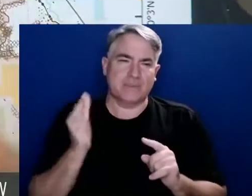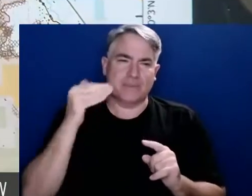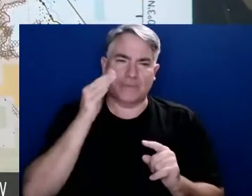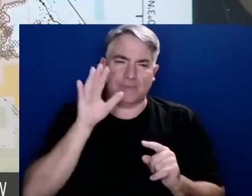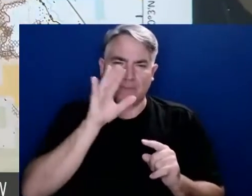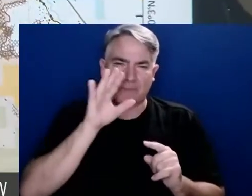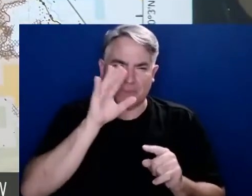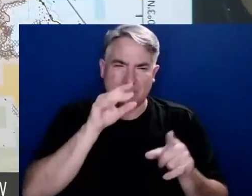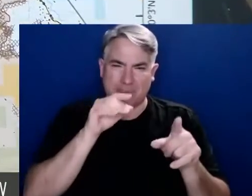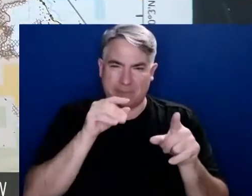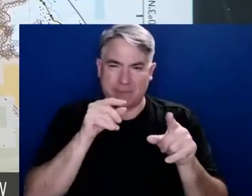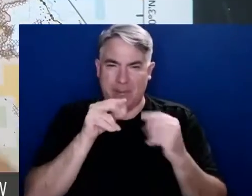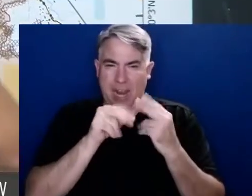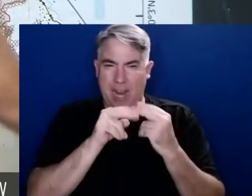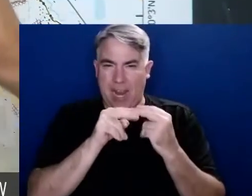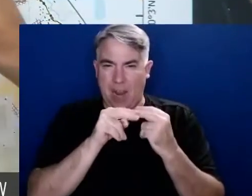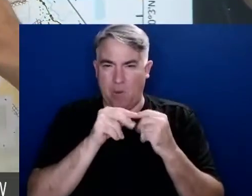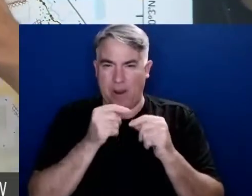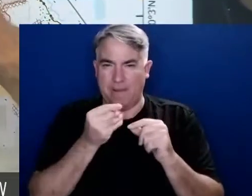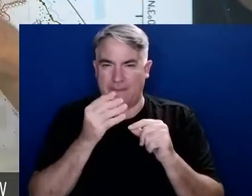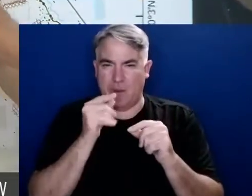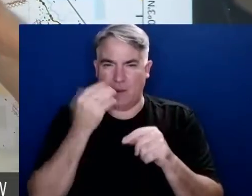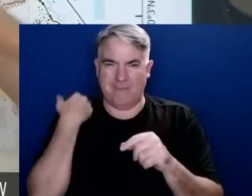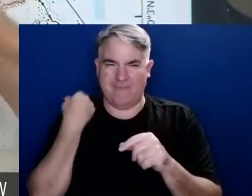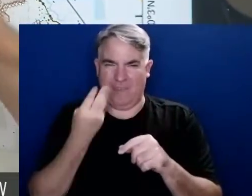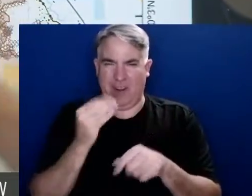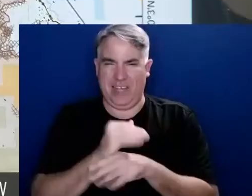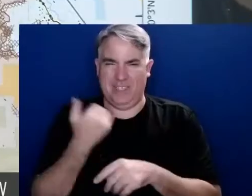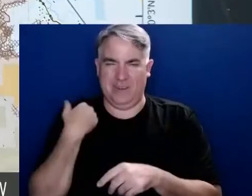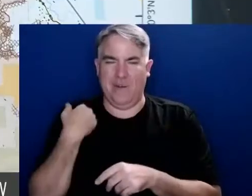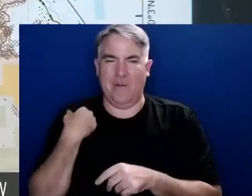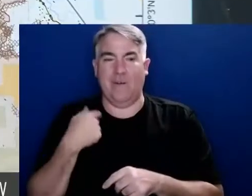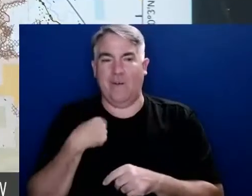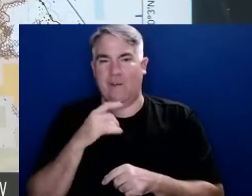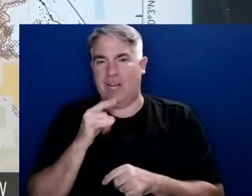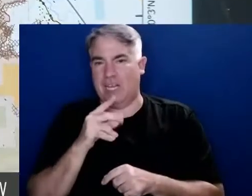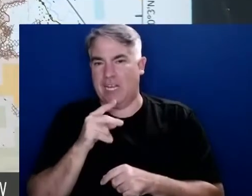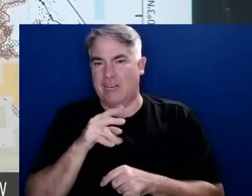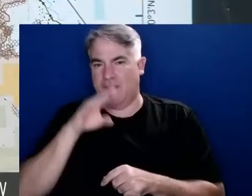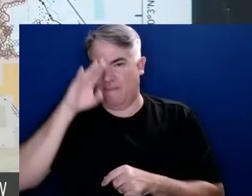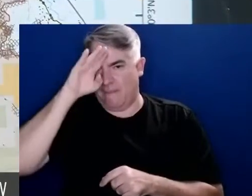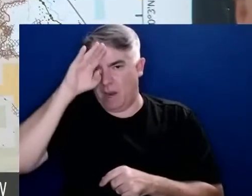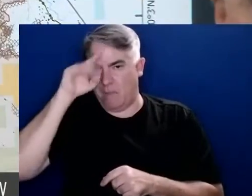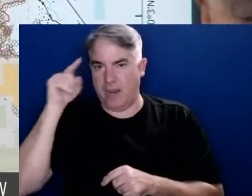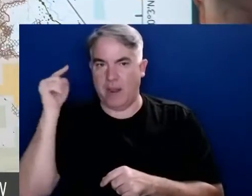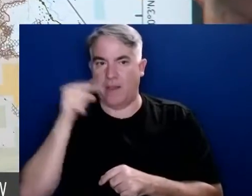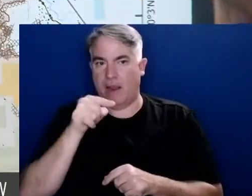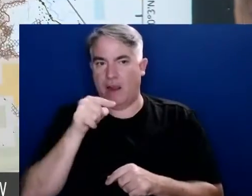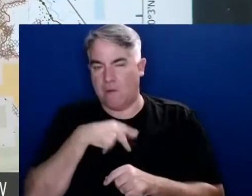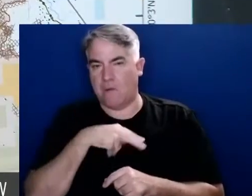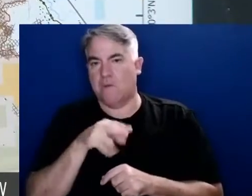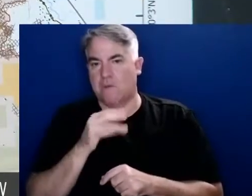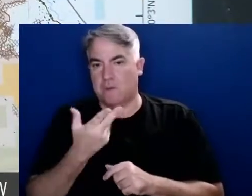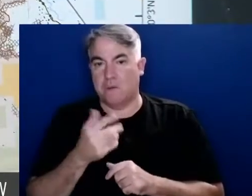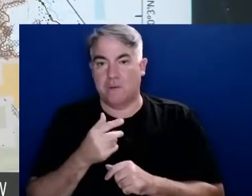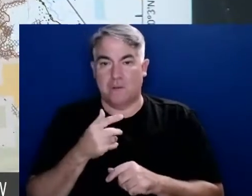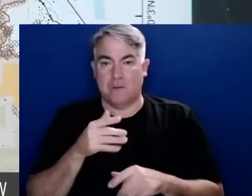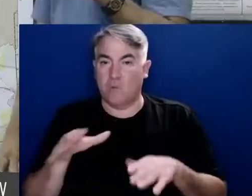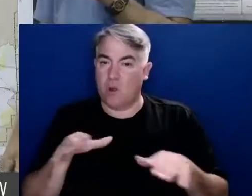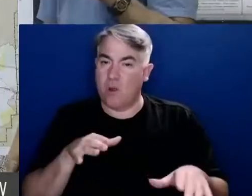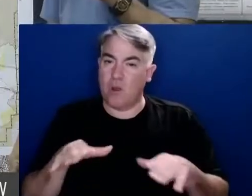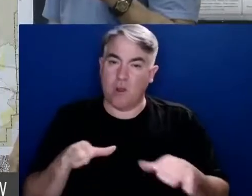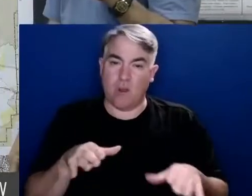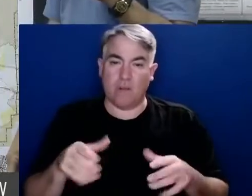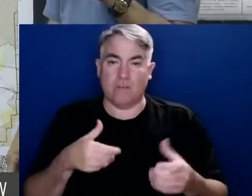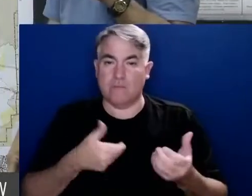burned down last night. We had folks in there. Some of the folks got off their engines and walked the line and tried to see if there was any